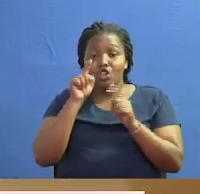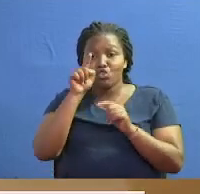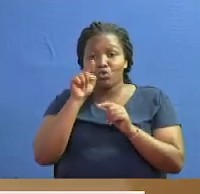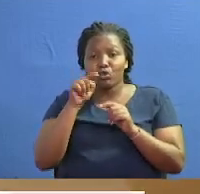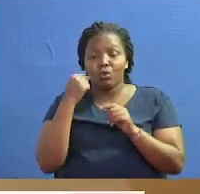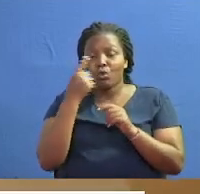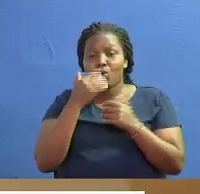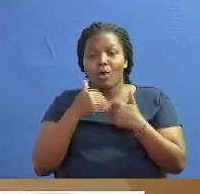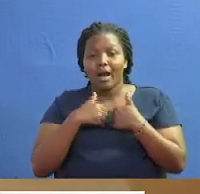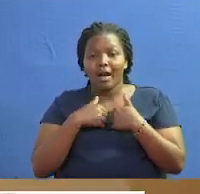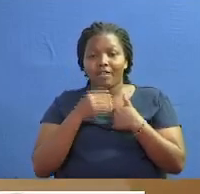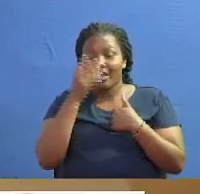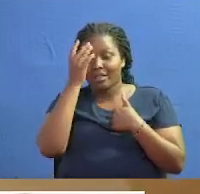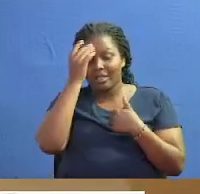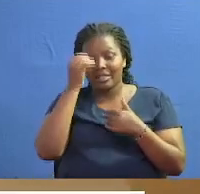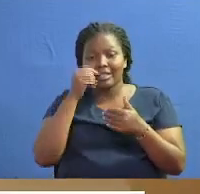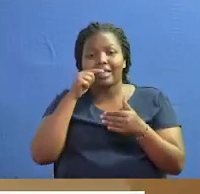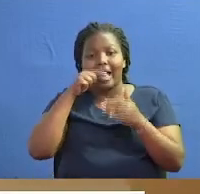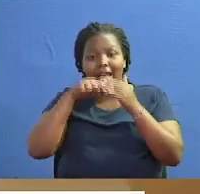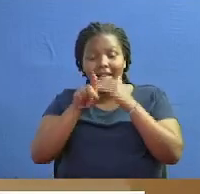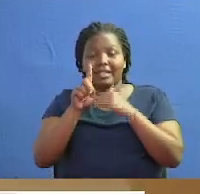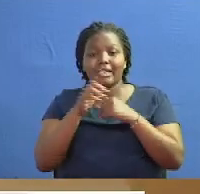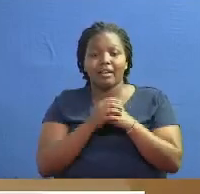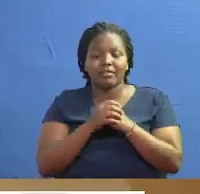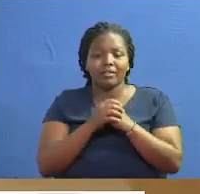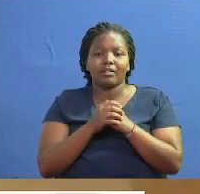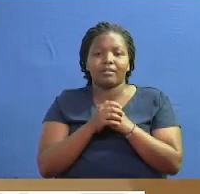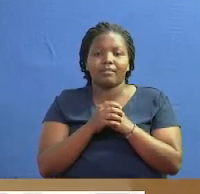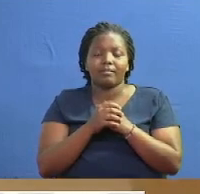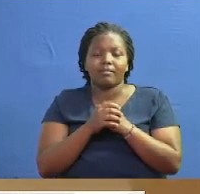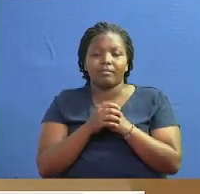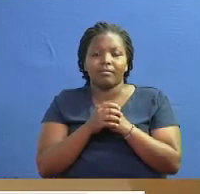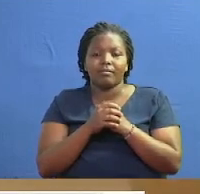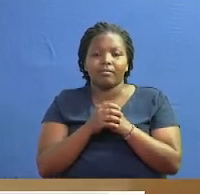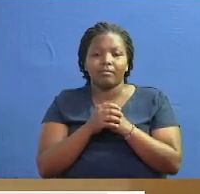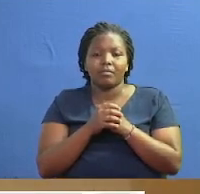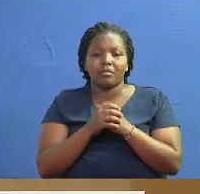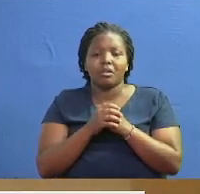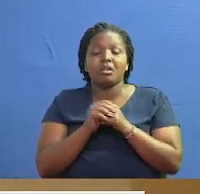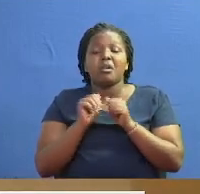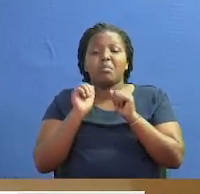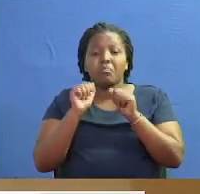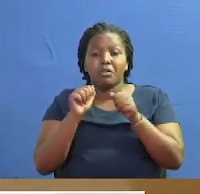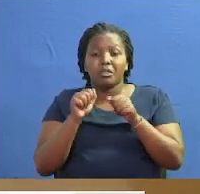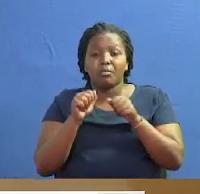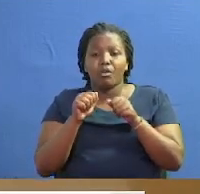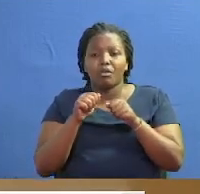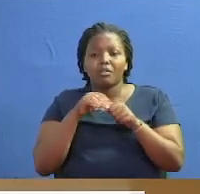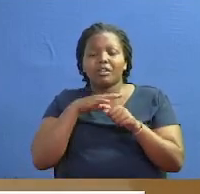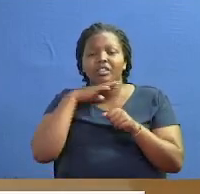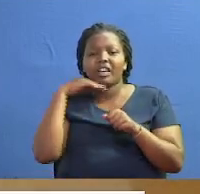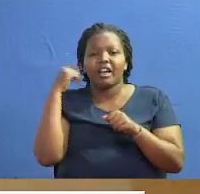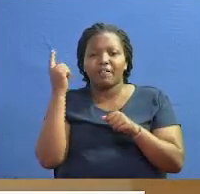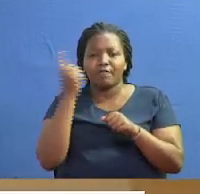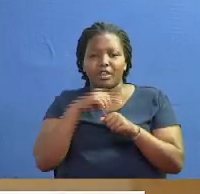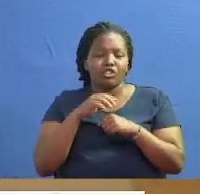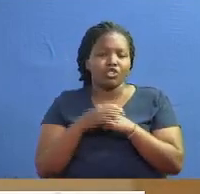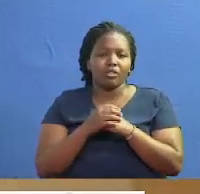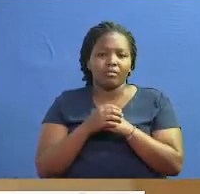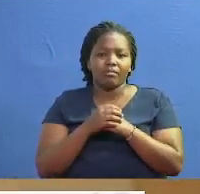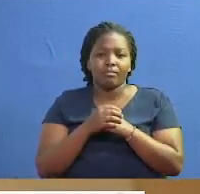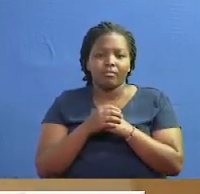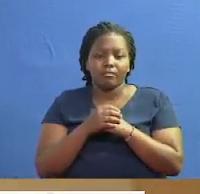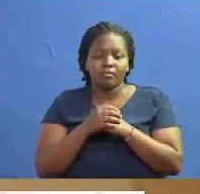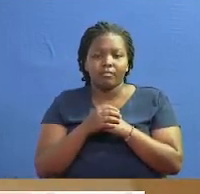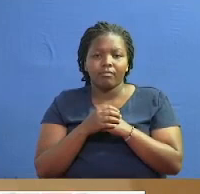itself, have been shown to be more, they are more likely to die from the disease, like I've explained earlier on. So they are